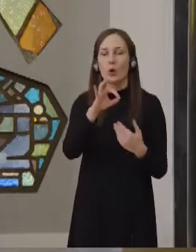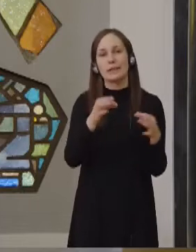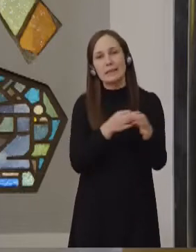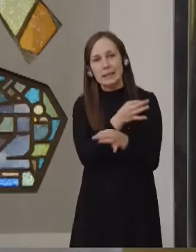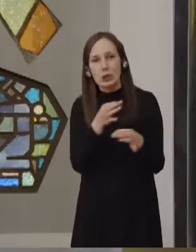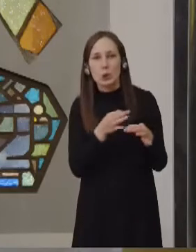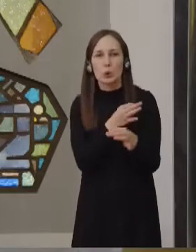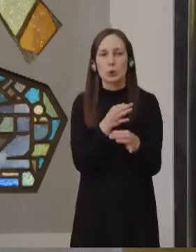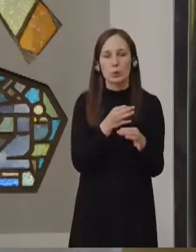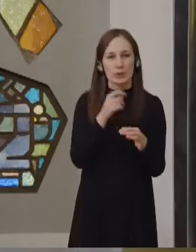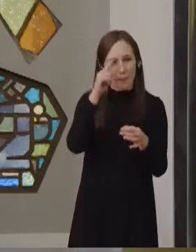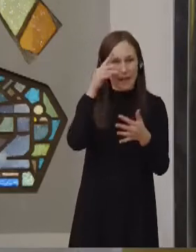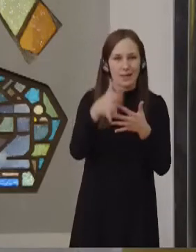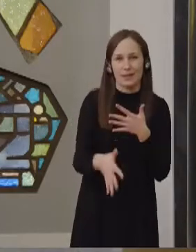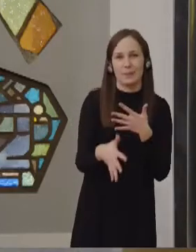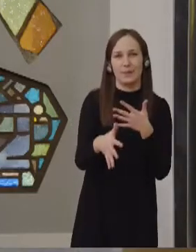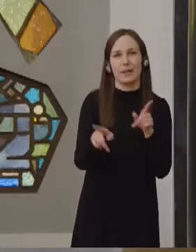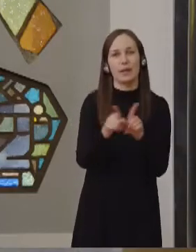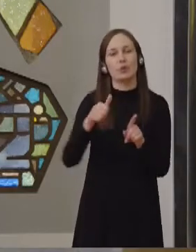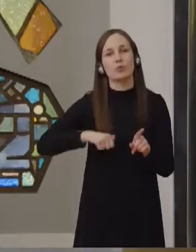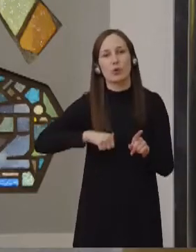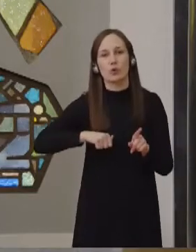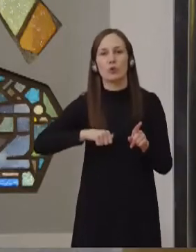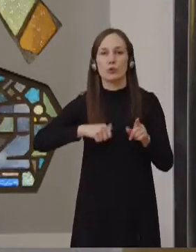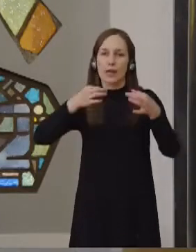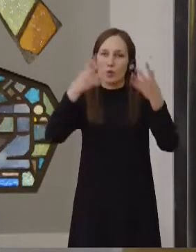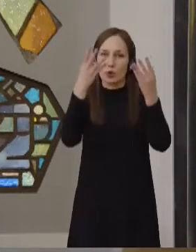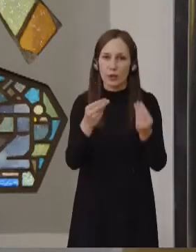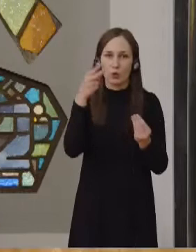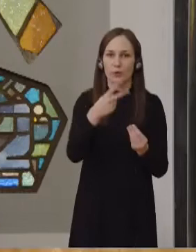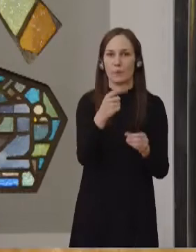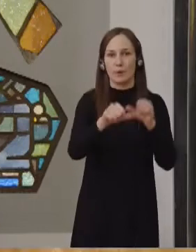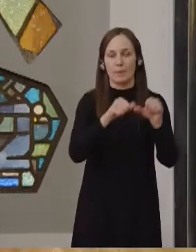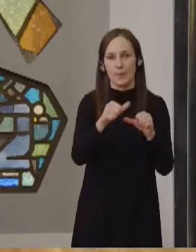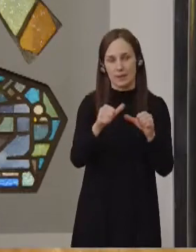Human Rights Day 2021. Thank you very much. Ačiū labai.